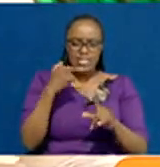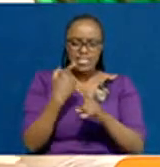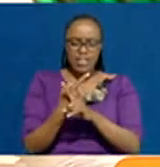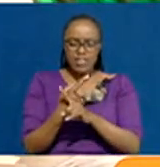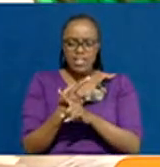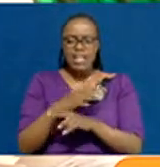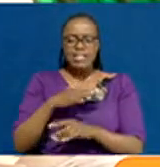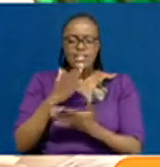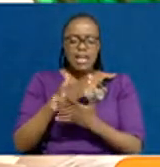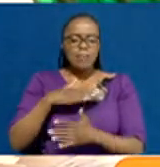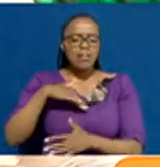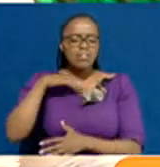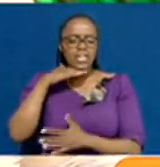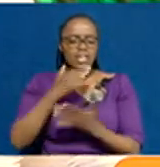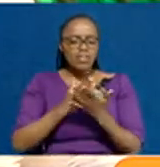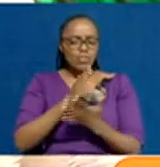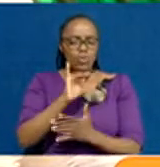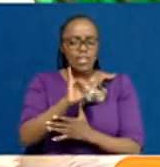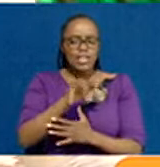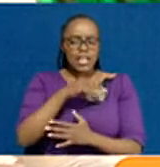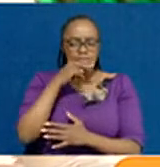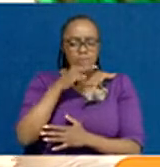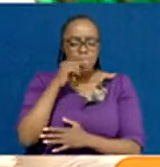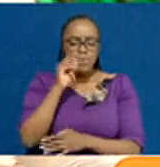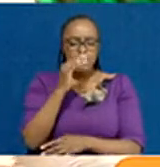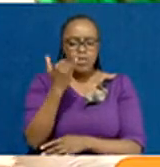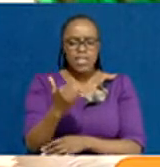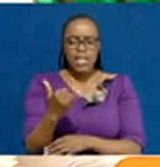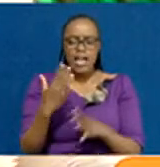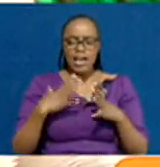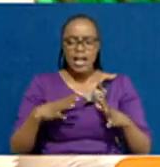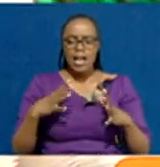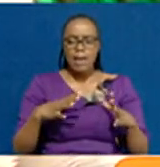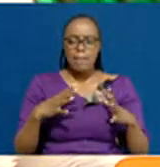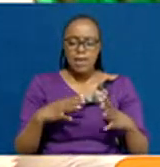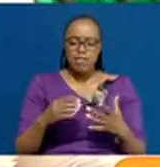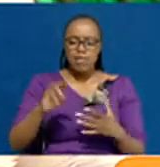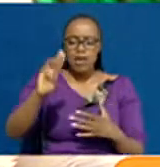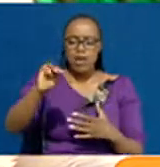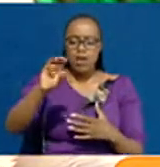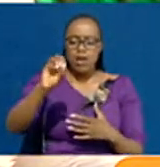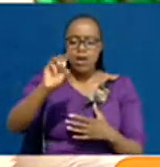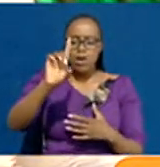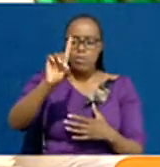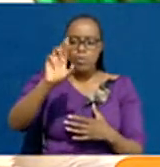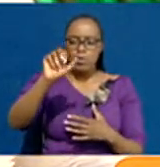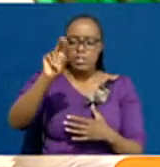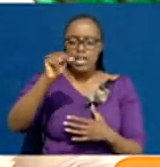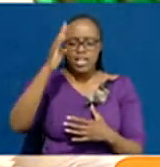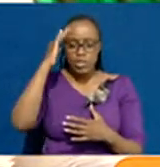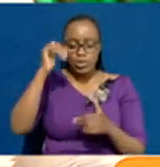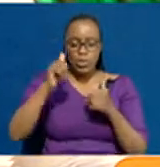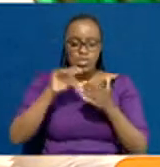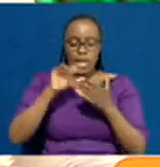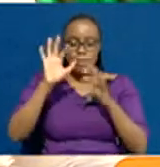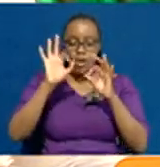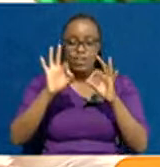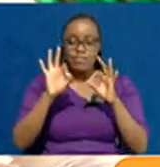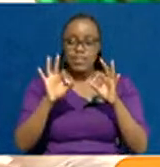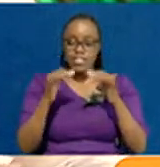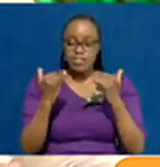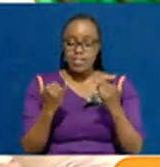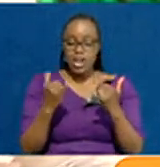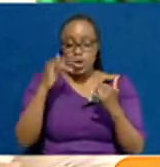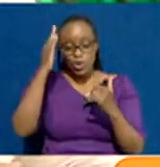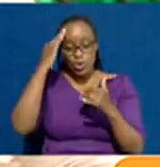death. That's the reason why they couldn't go. And you've mentioned for the younger population, Pfizer and Moderna has been tested. Do we know which ones are more effective now? And do we even know